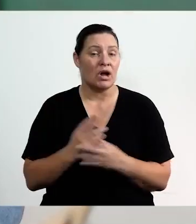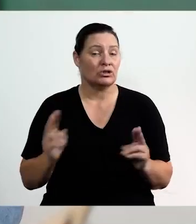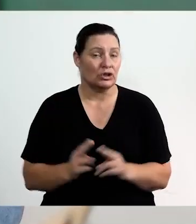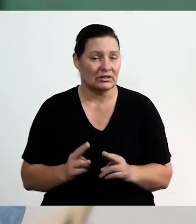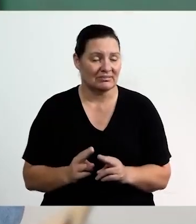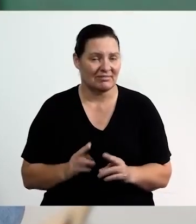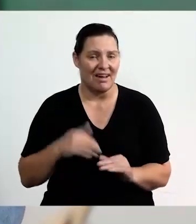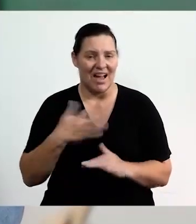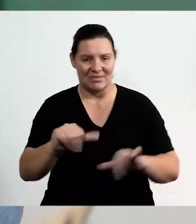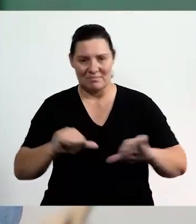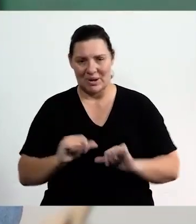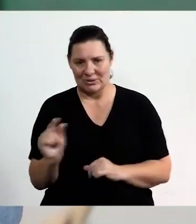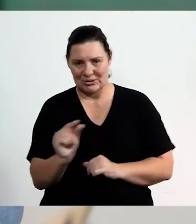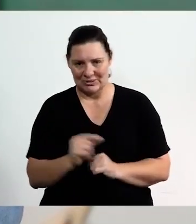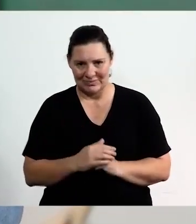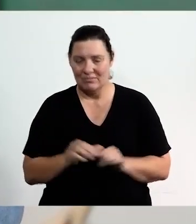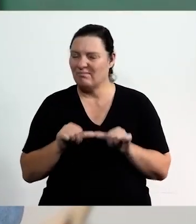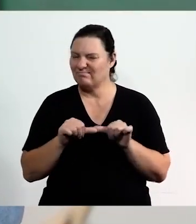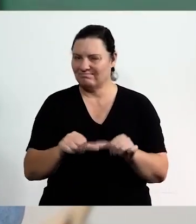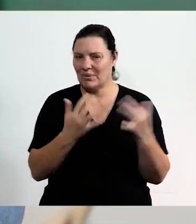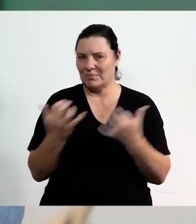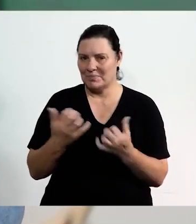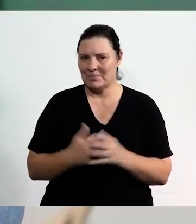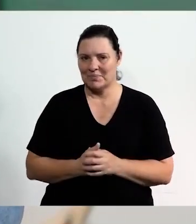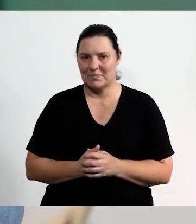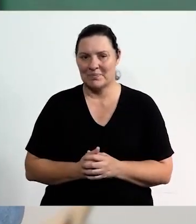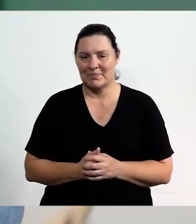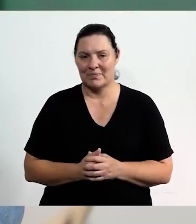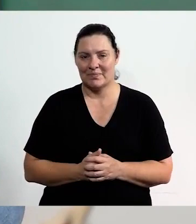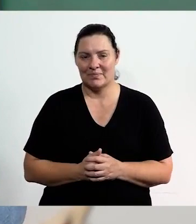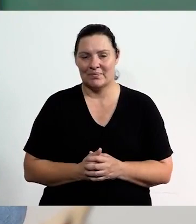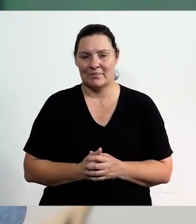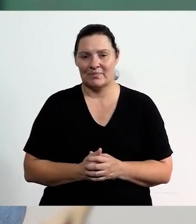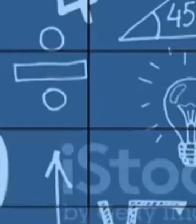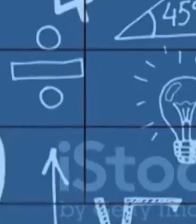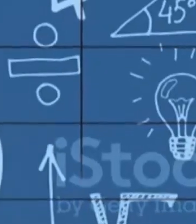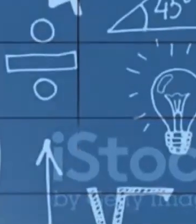Let's quickly go to an ad break, and then we'll see you just now to continue with our work.